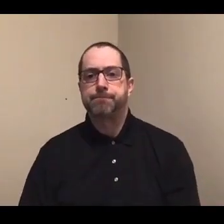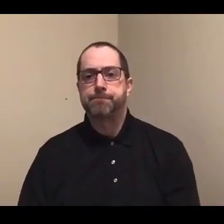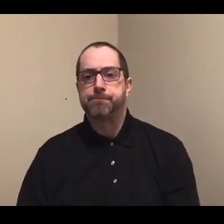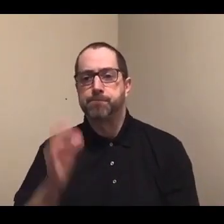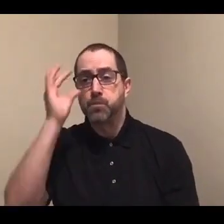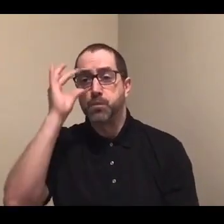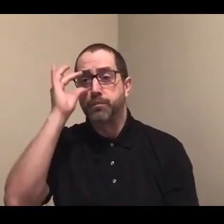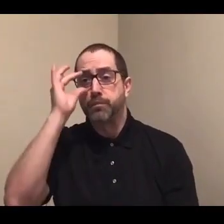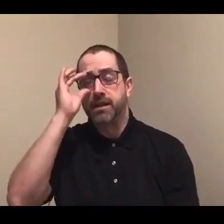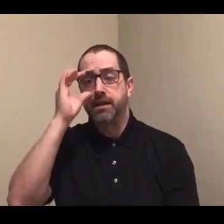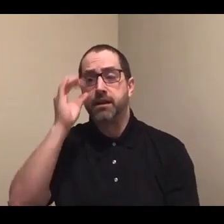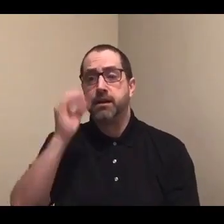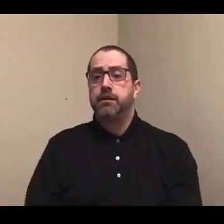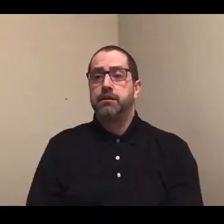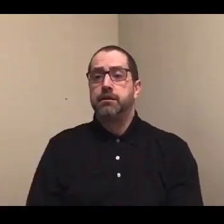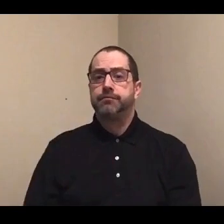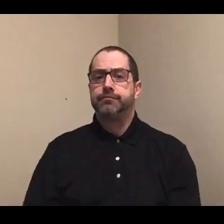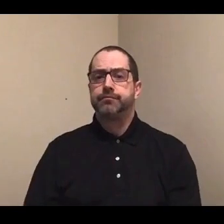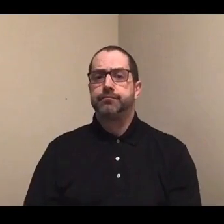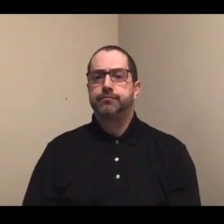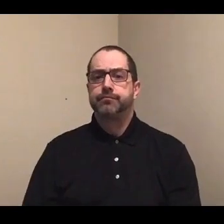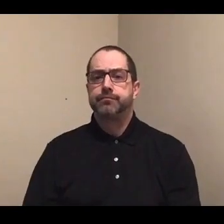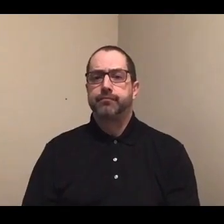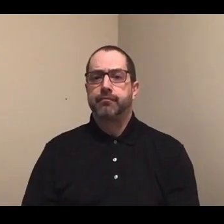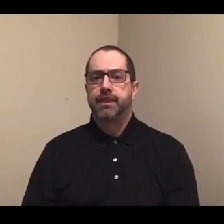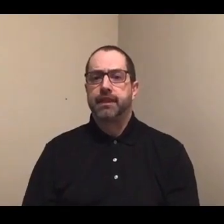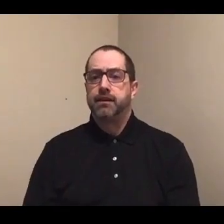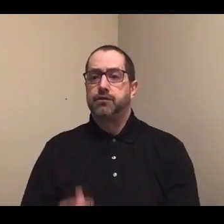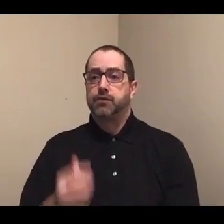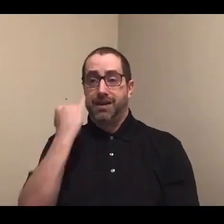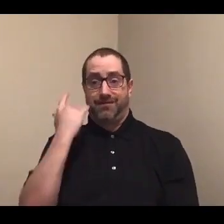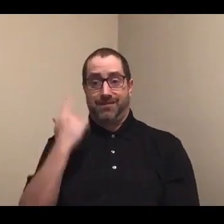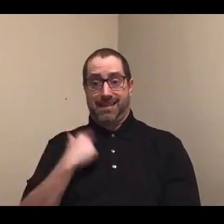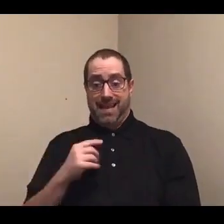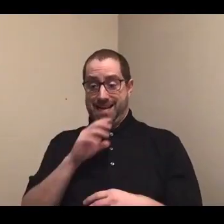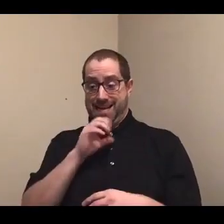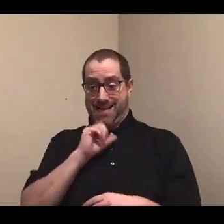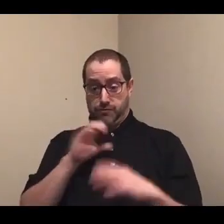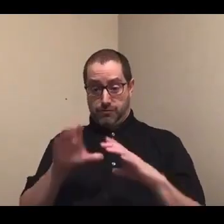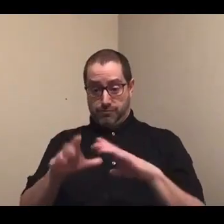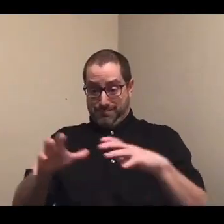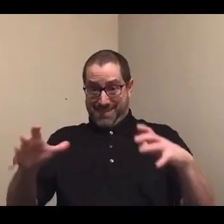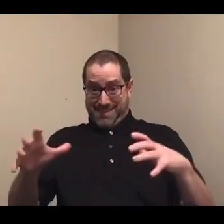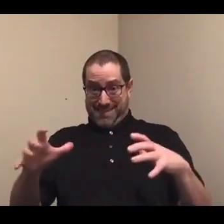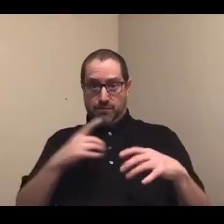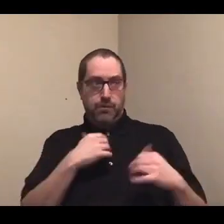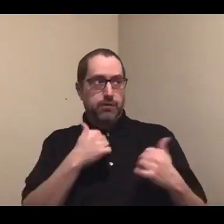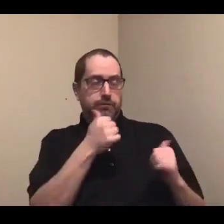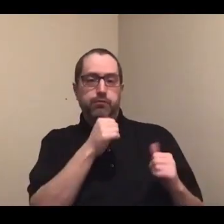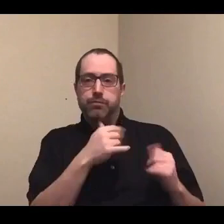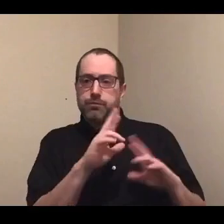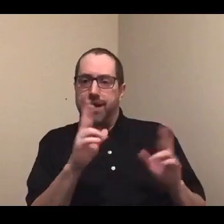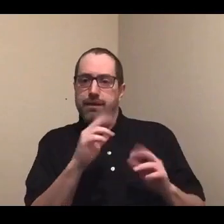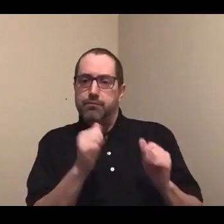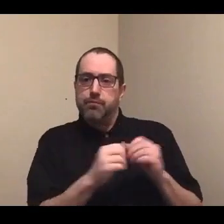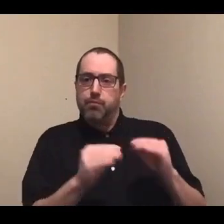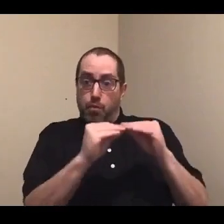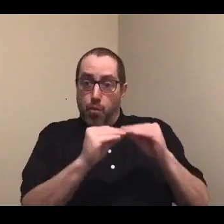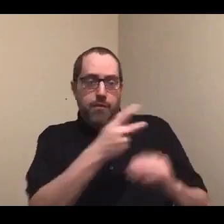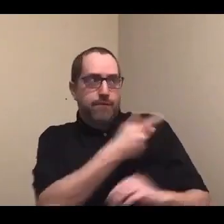match the availability of vaccine, which is really going to be the driver in terms of the speed of progression through the